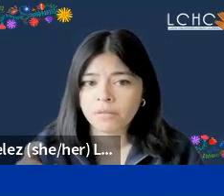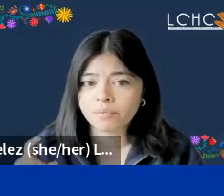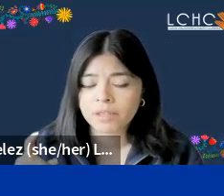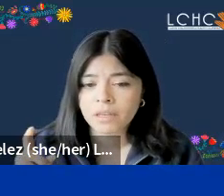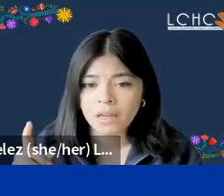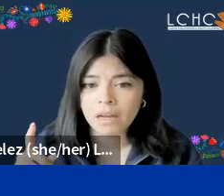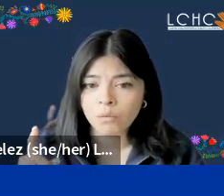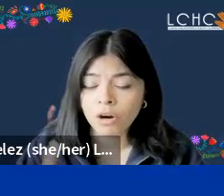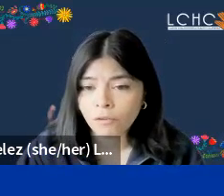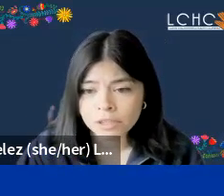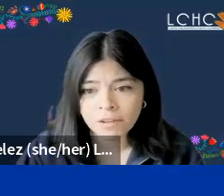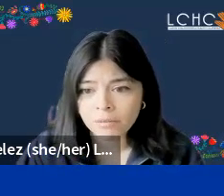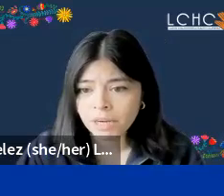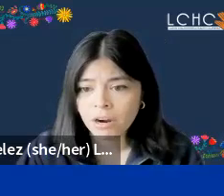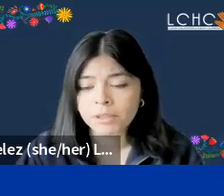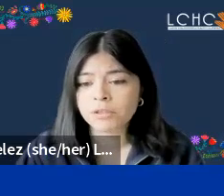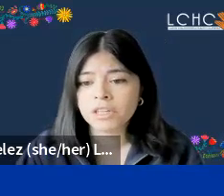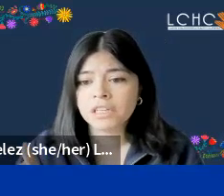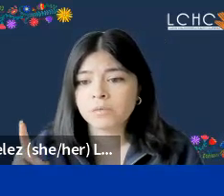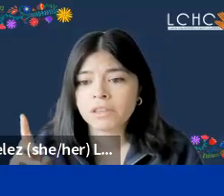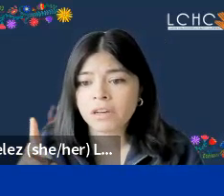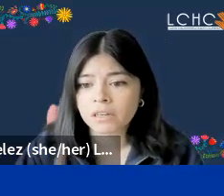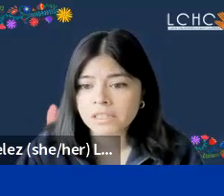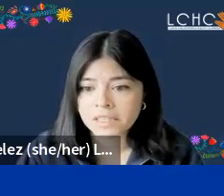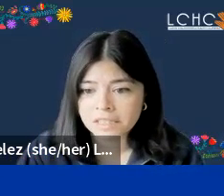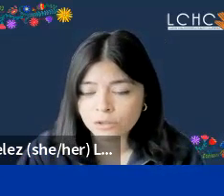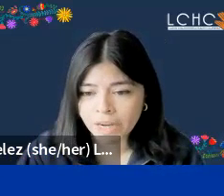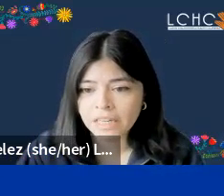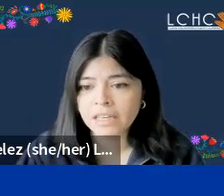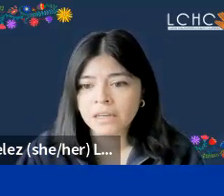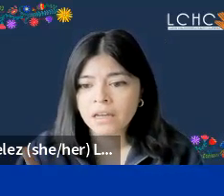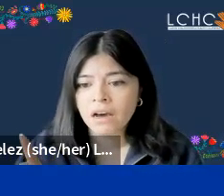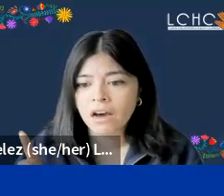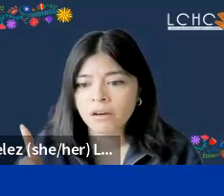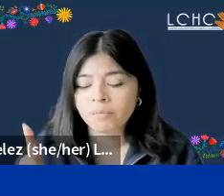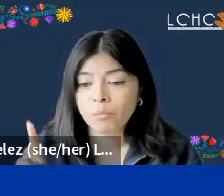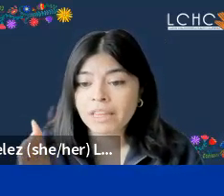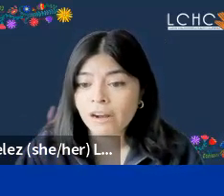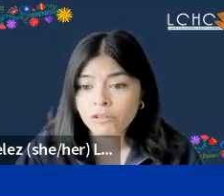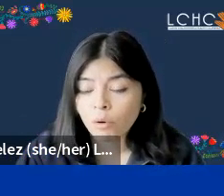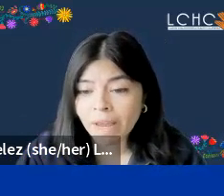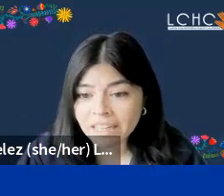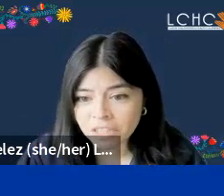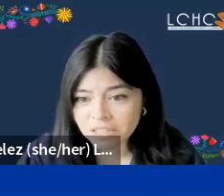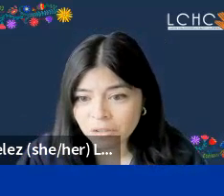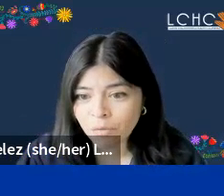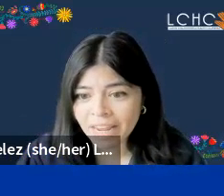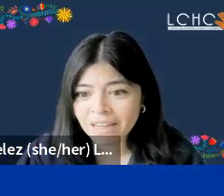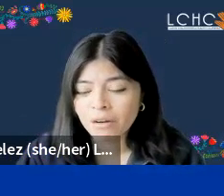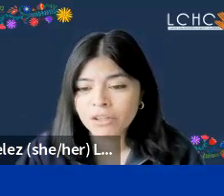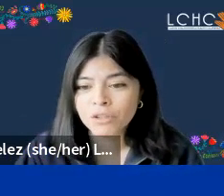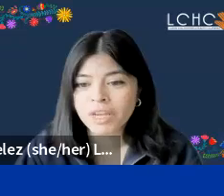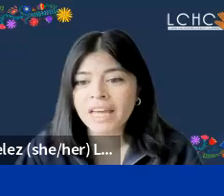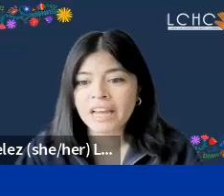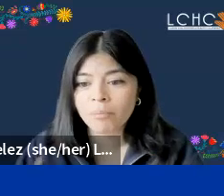with workforce development opportunities, with consistent training, with equitable wages,